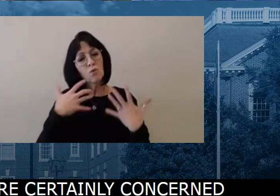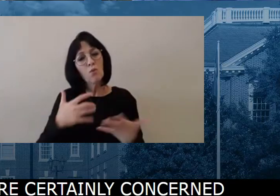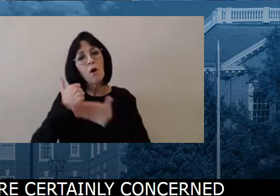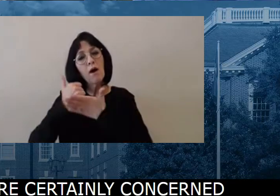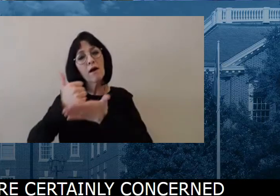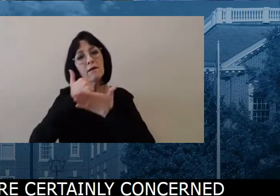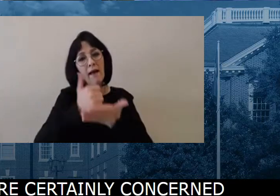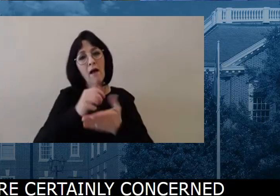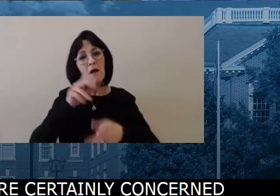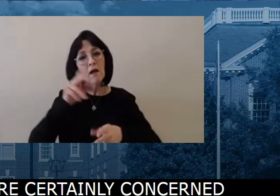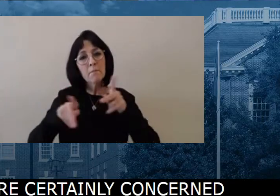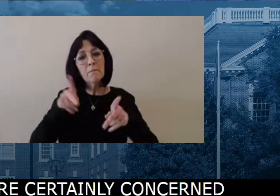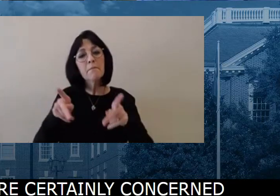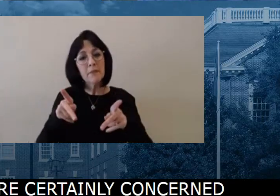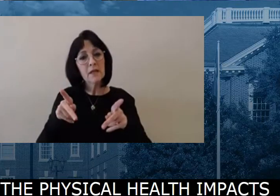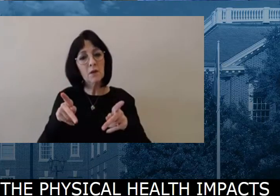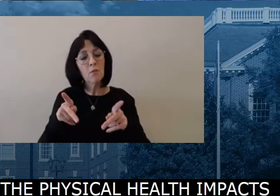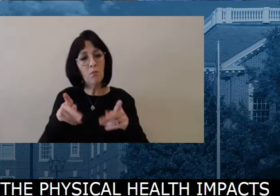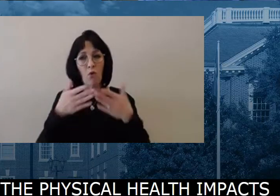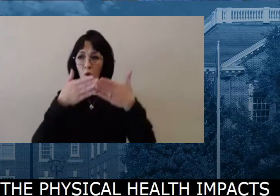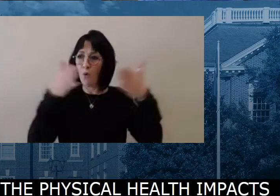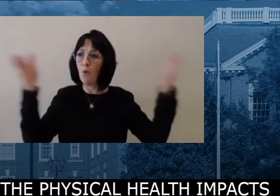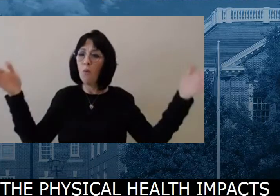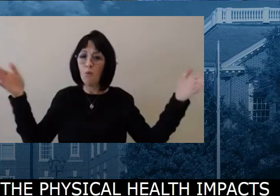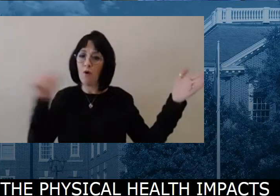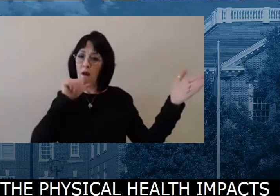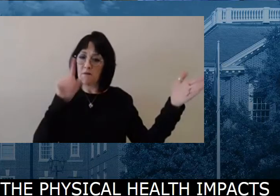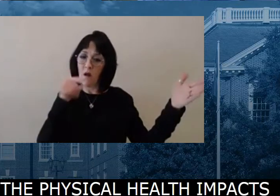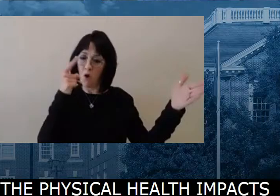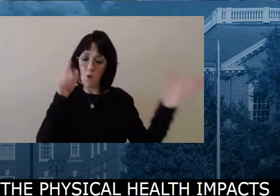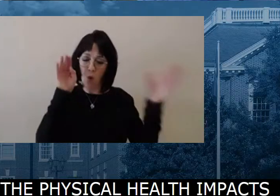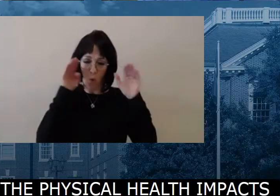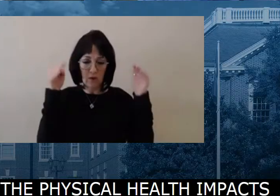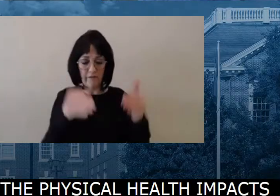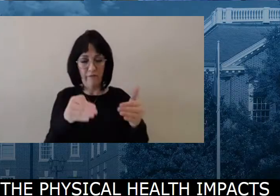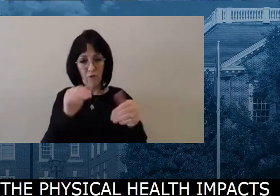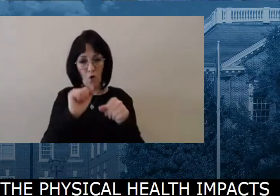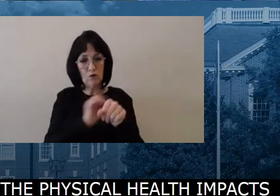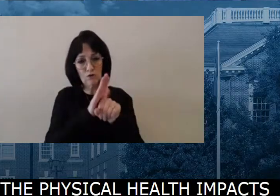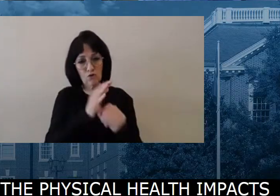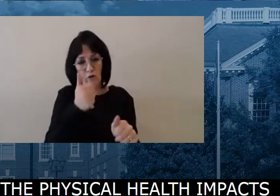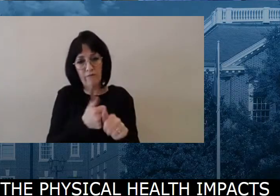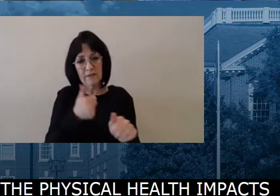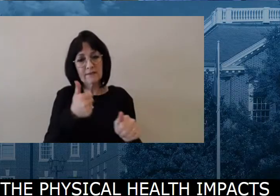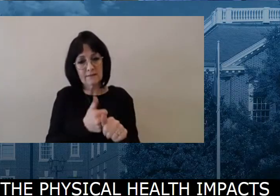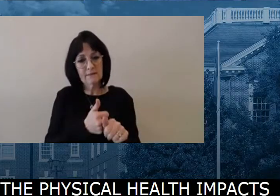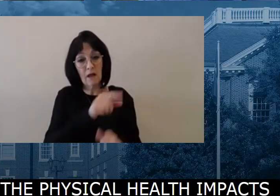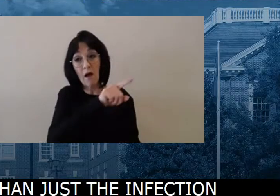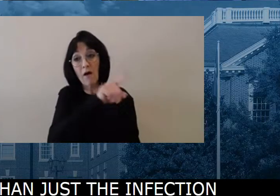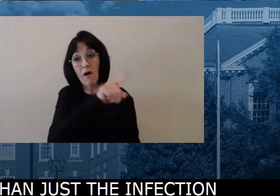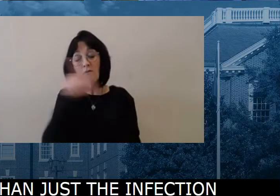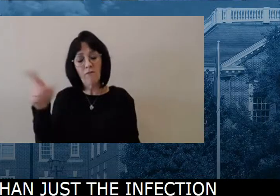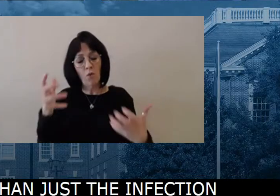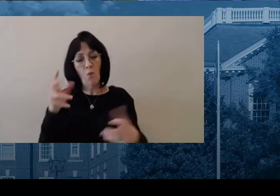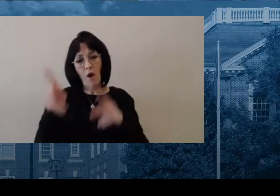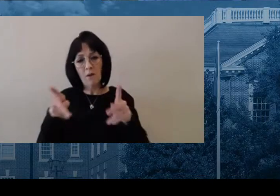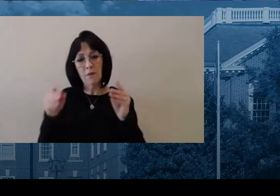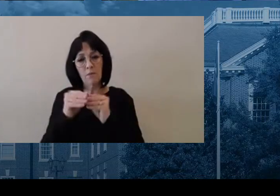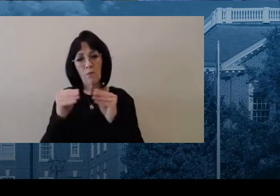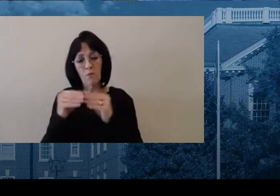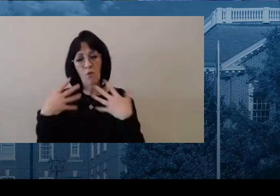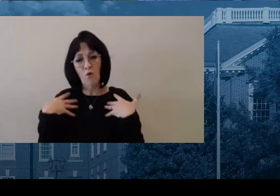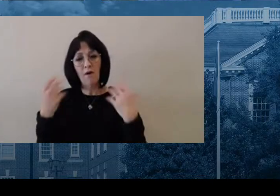more broadly than just the infection itself. And one of the other things that we talk about, one of my biggest concerns is the negative